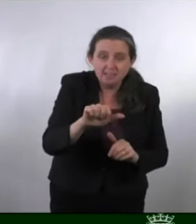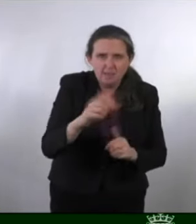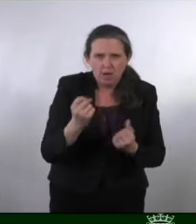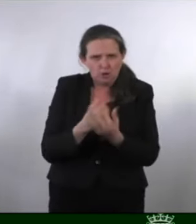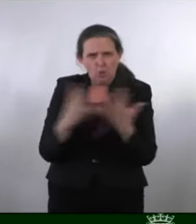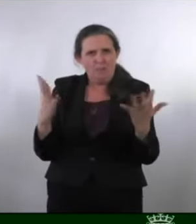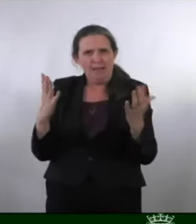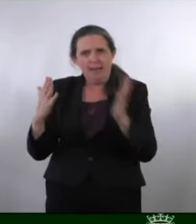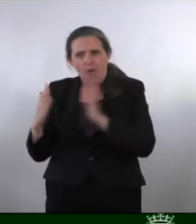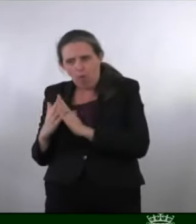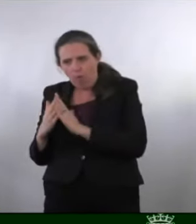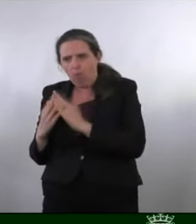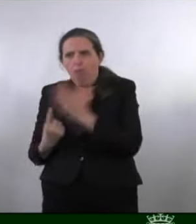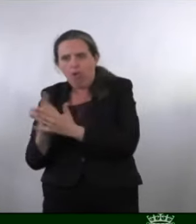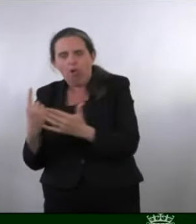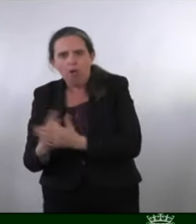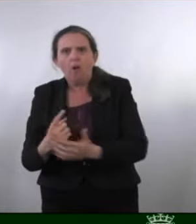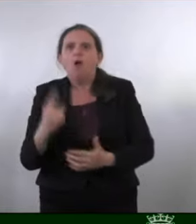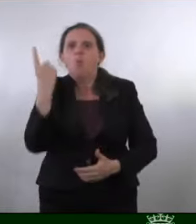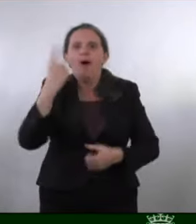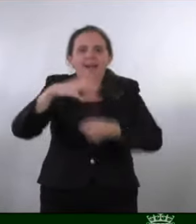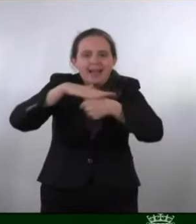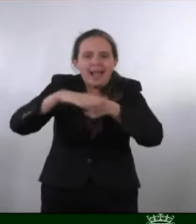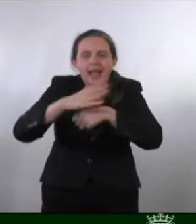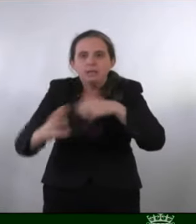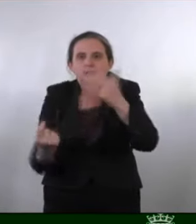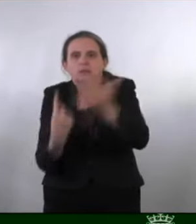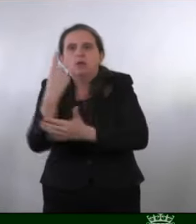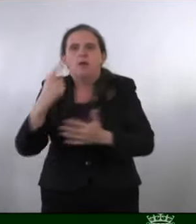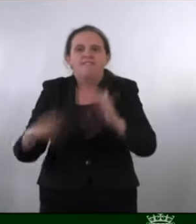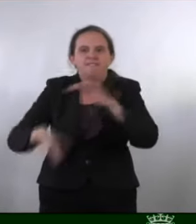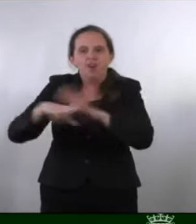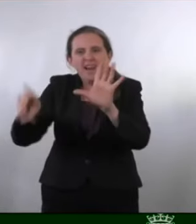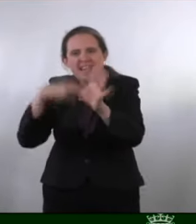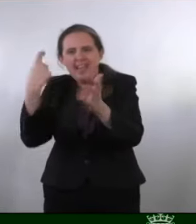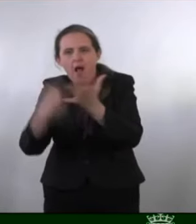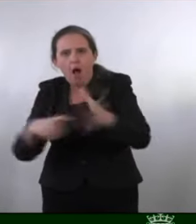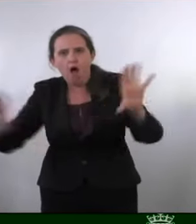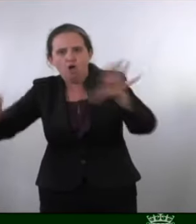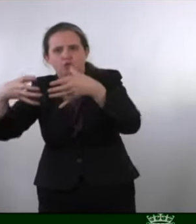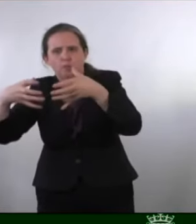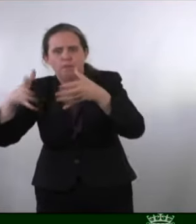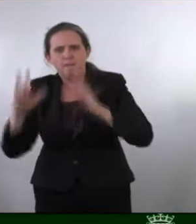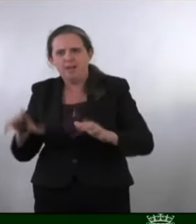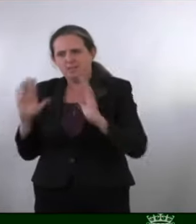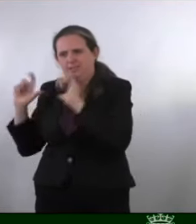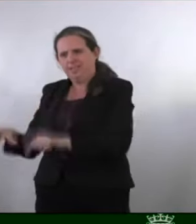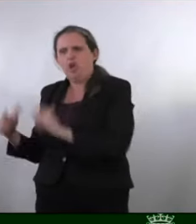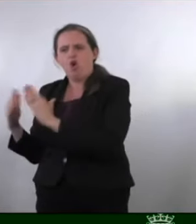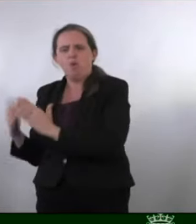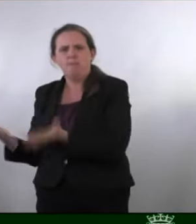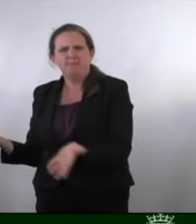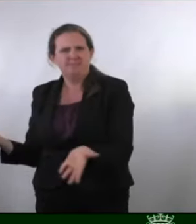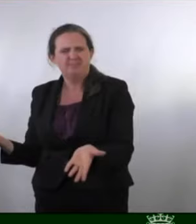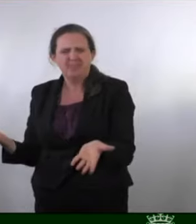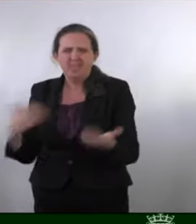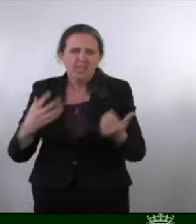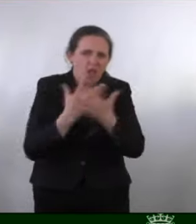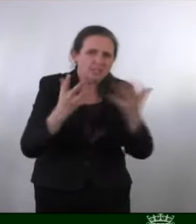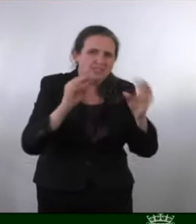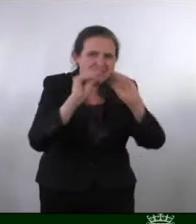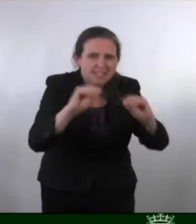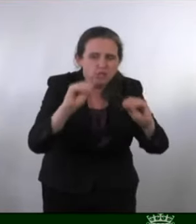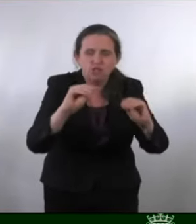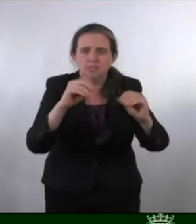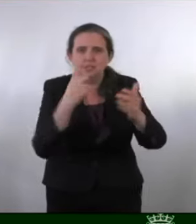following a case, and self-isolation of teachers and the impact and cost involved was causing huge challenges for delivery of learning. We must minimise the harms